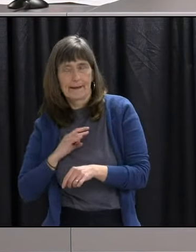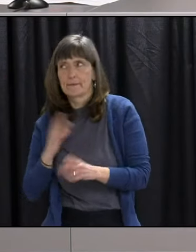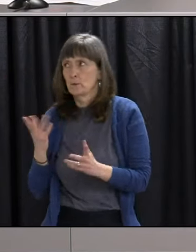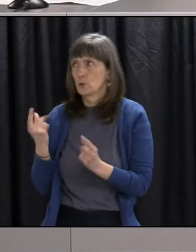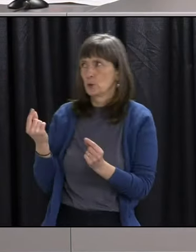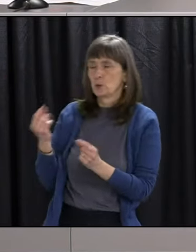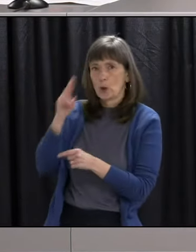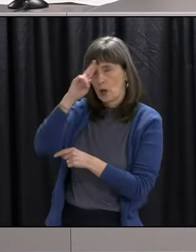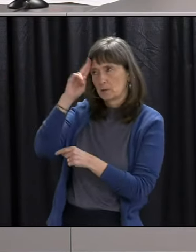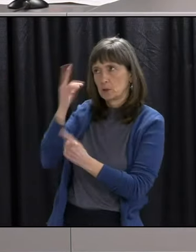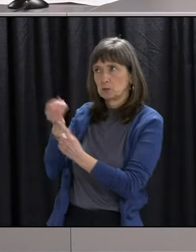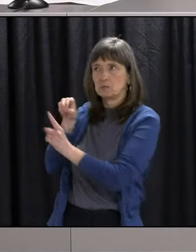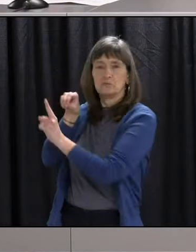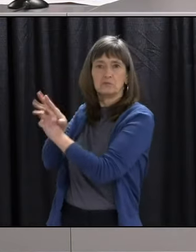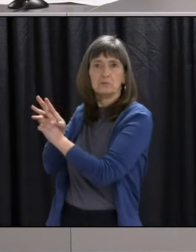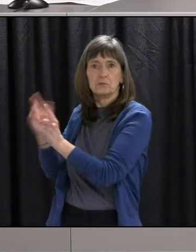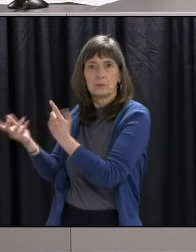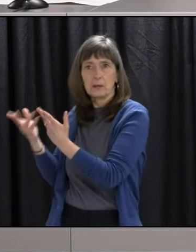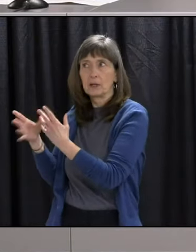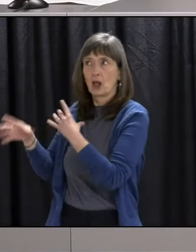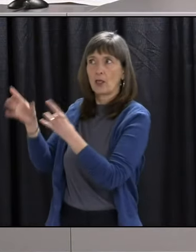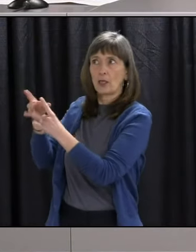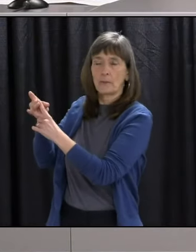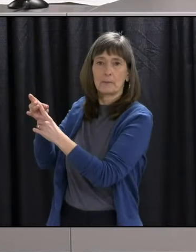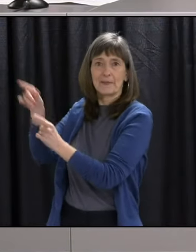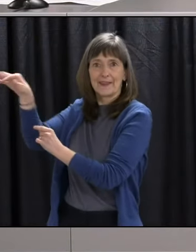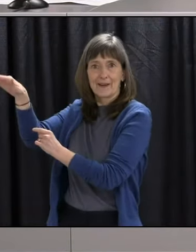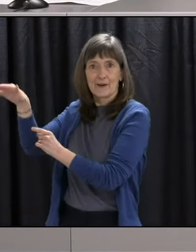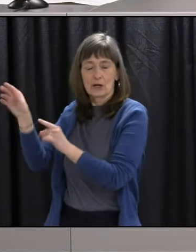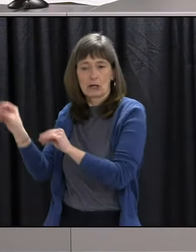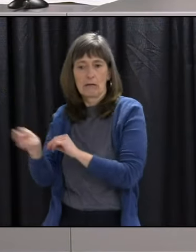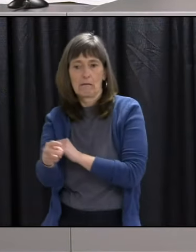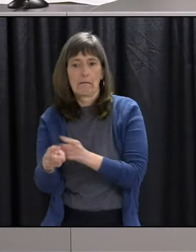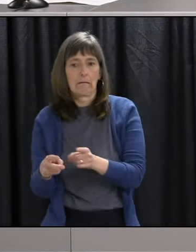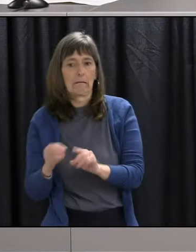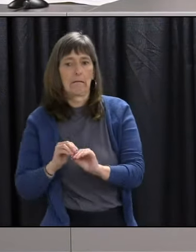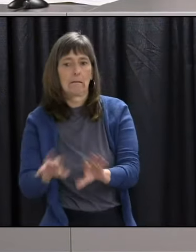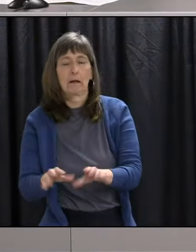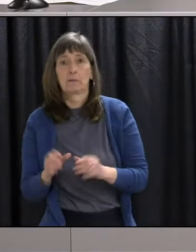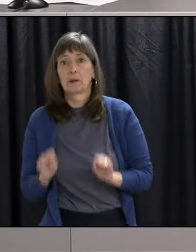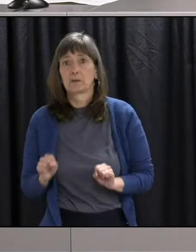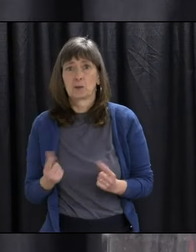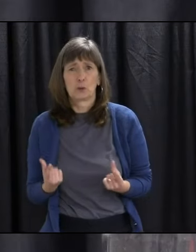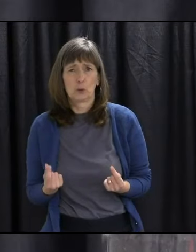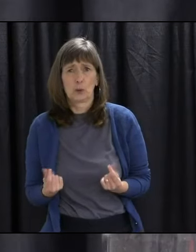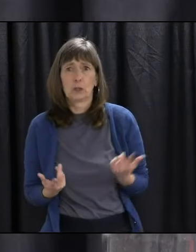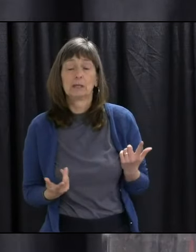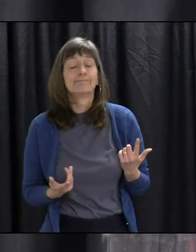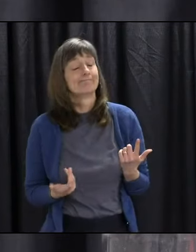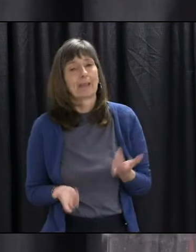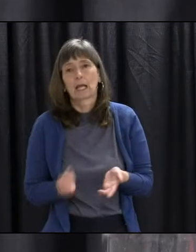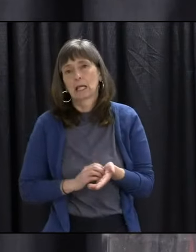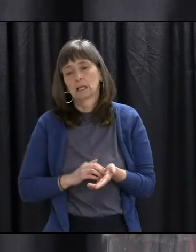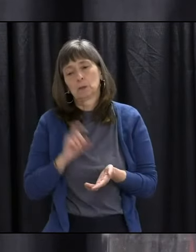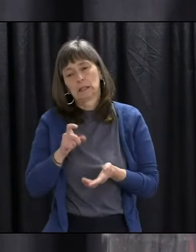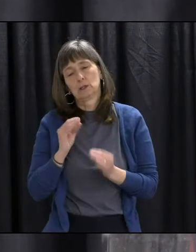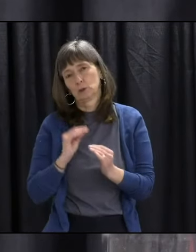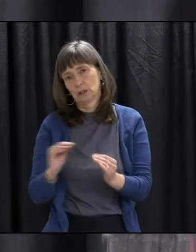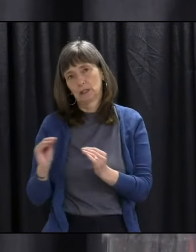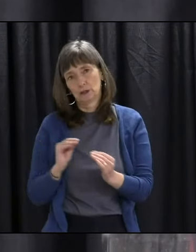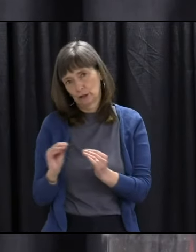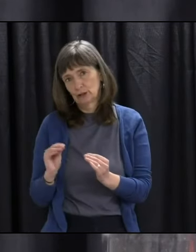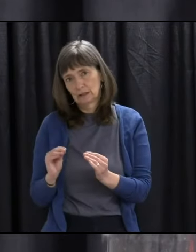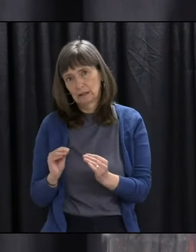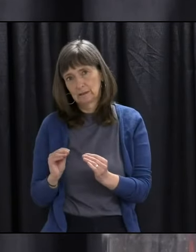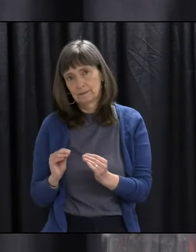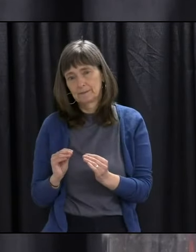residents safe, only to be accepting these new patients. What do you say to them to try to allay some of these concerns? Well, I think, again, that's an education piece. Certainly, we